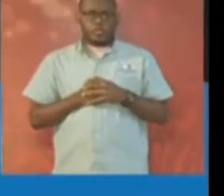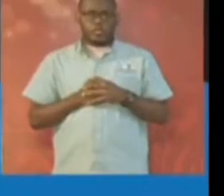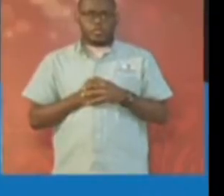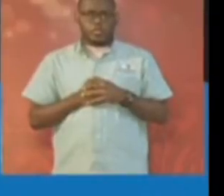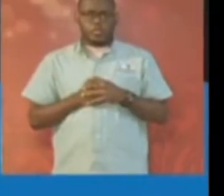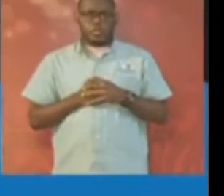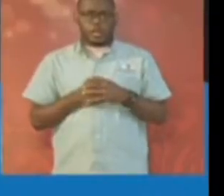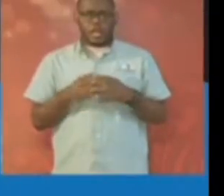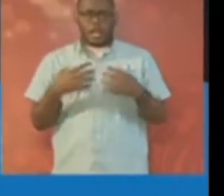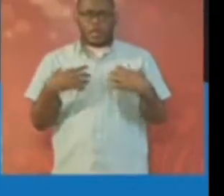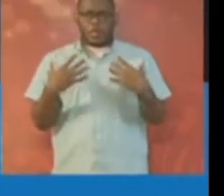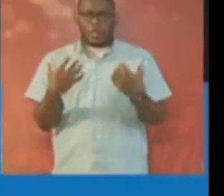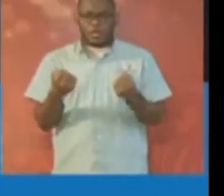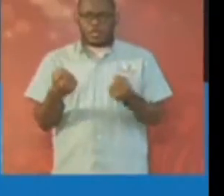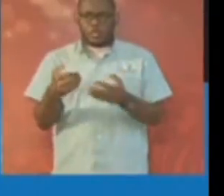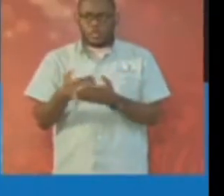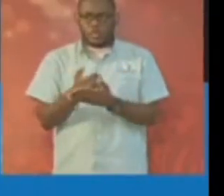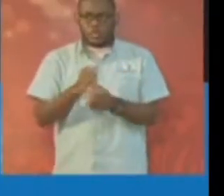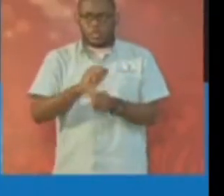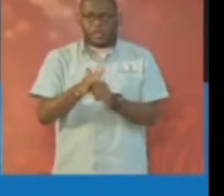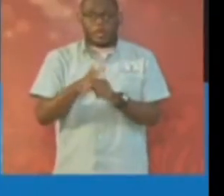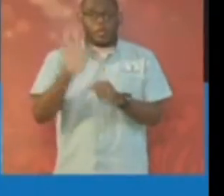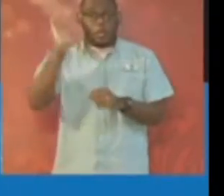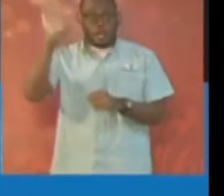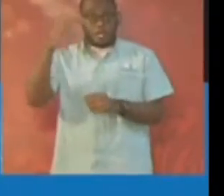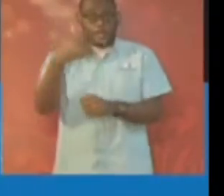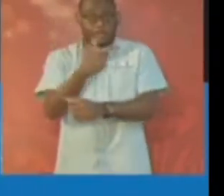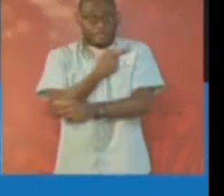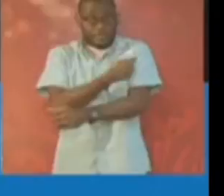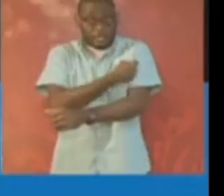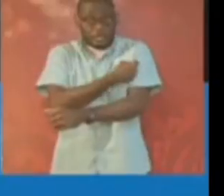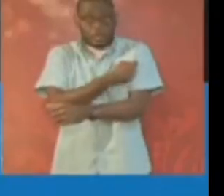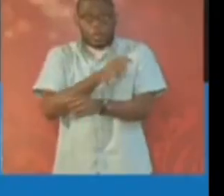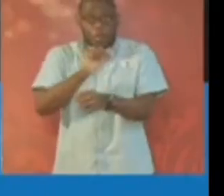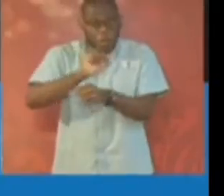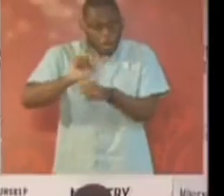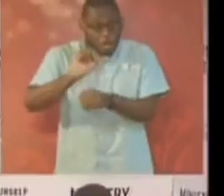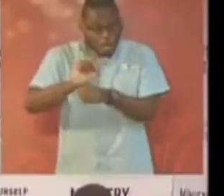vaccines be effective if there are different strains of the vaccine? Thank you.